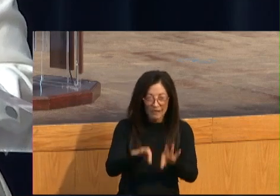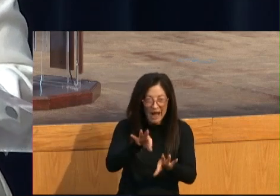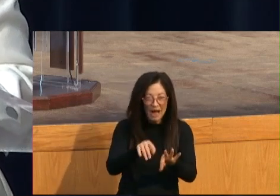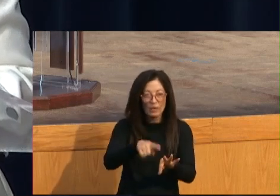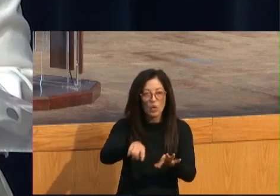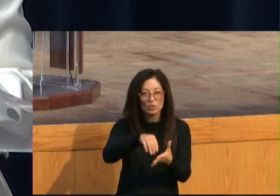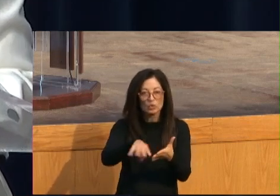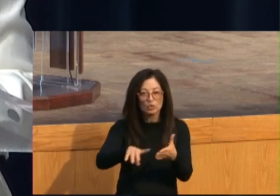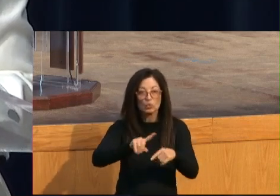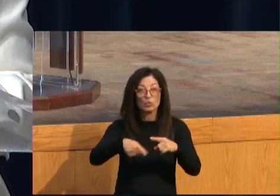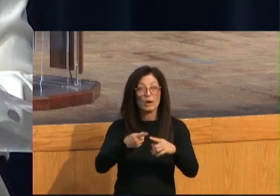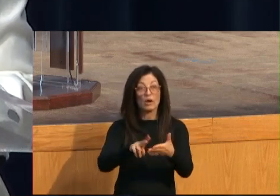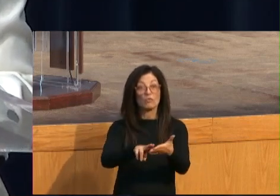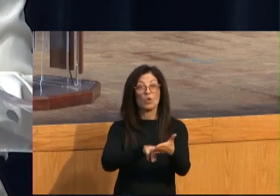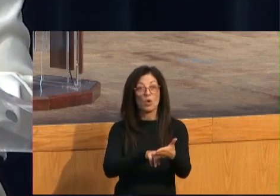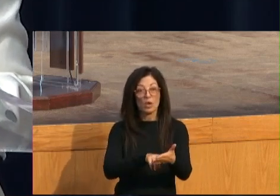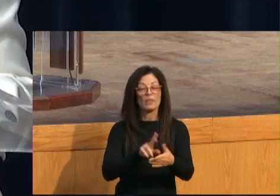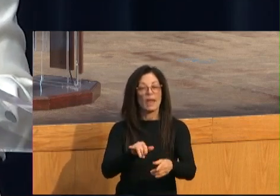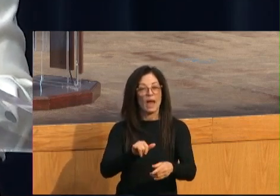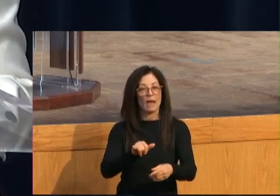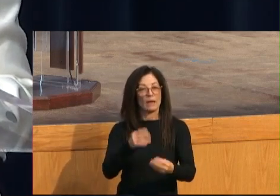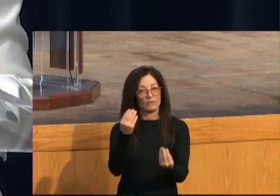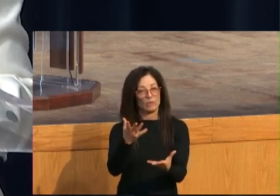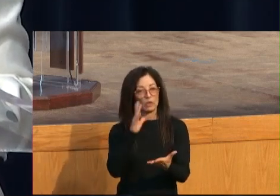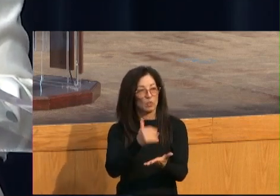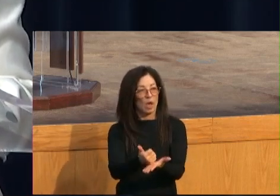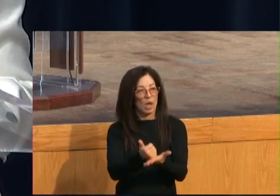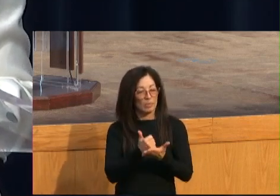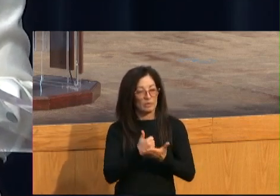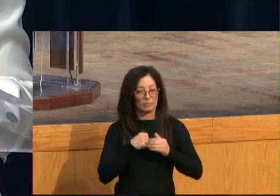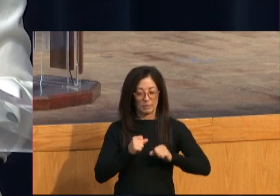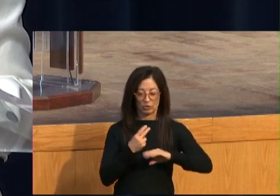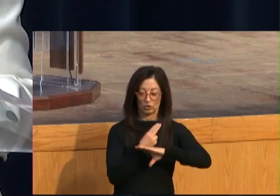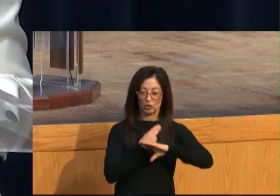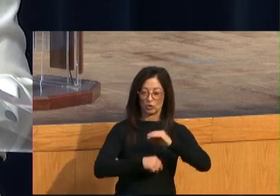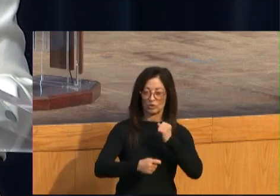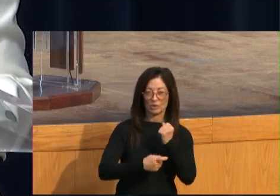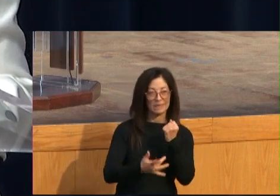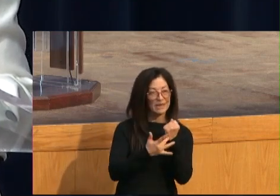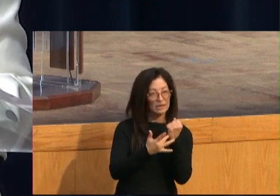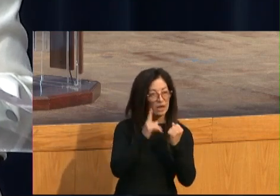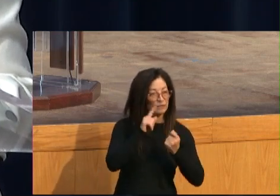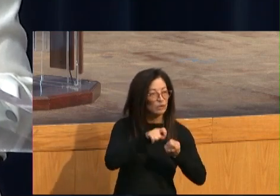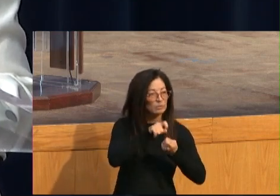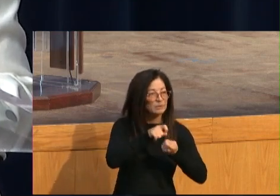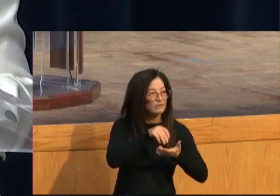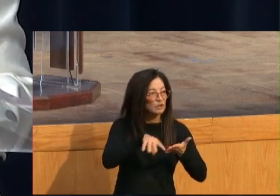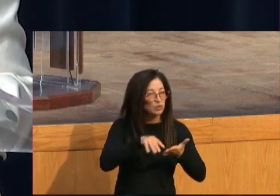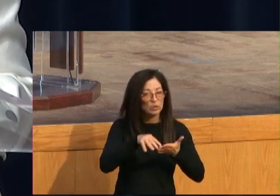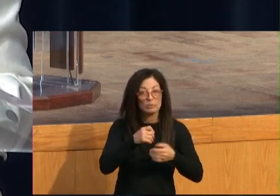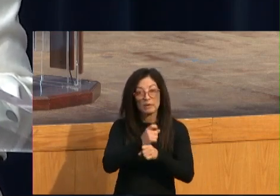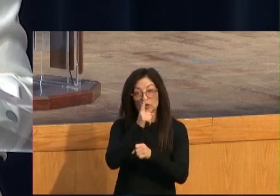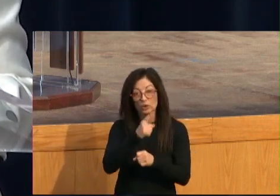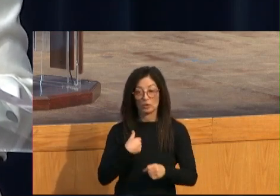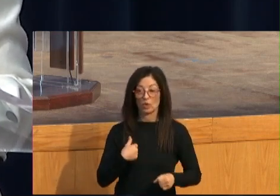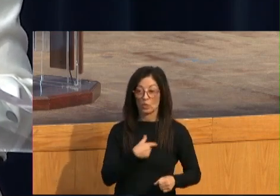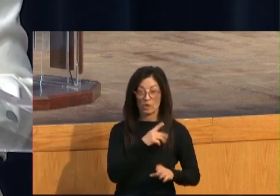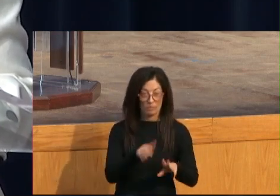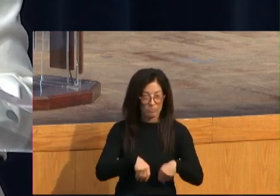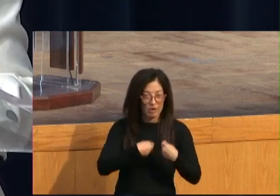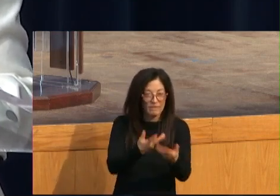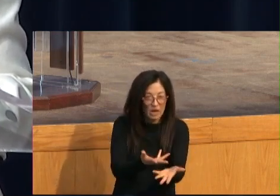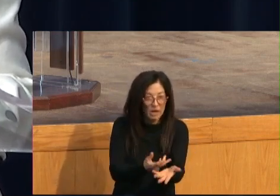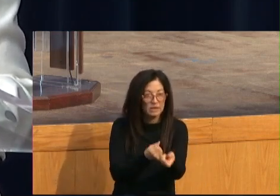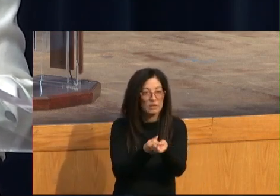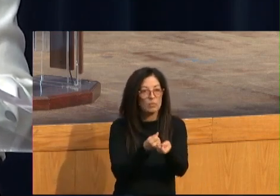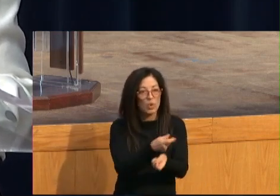they enroll to be able to help us to apply technologies to certain students to ensure that we give them the